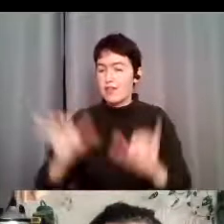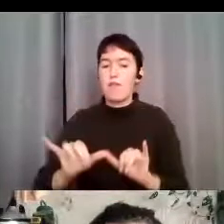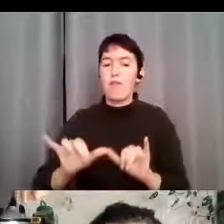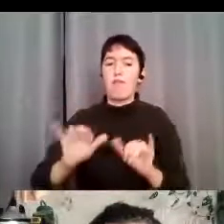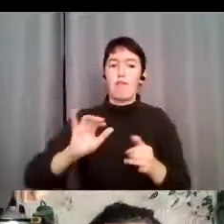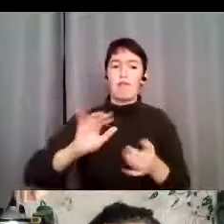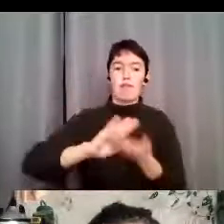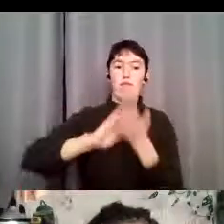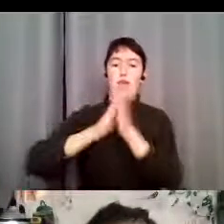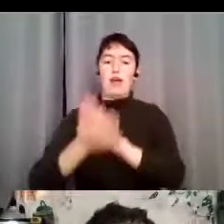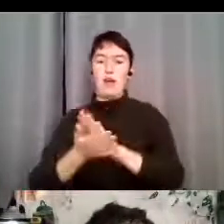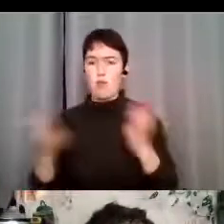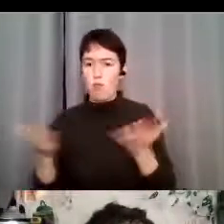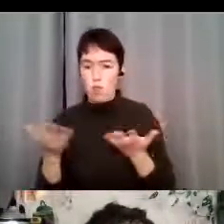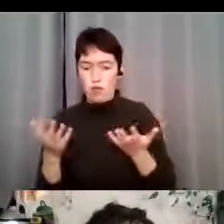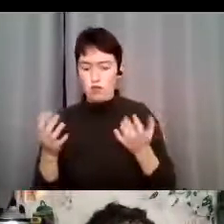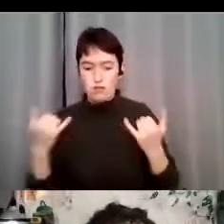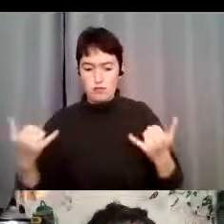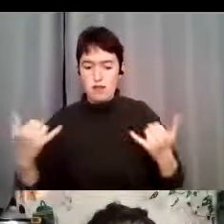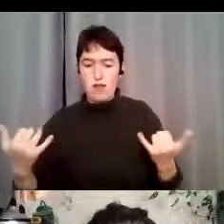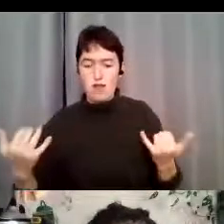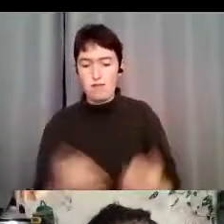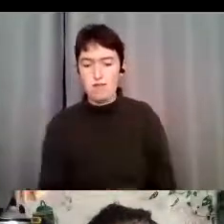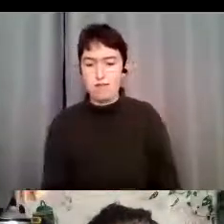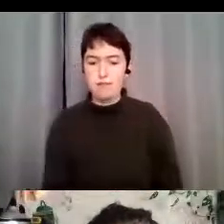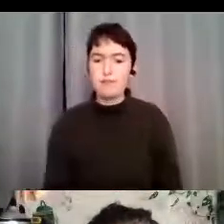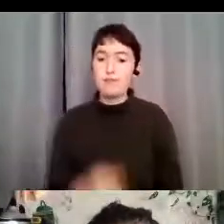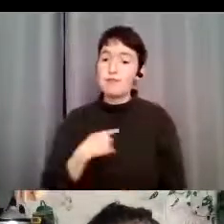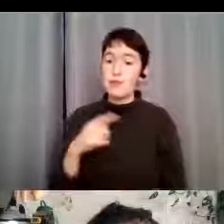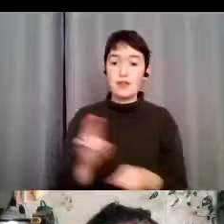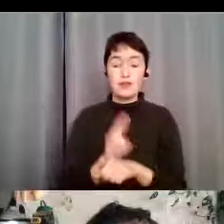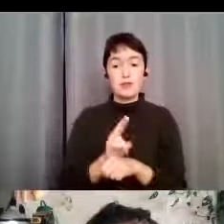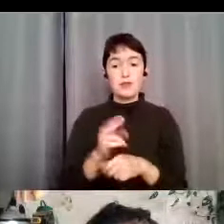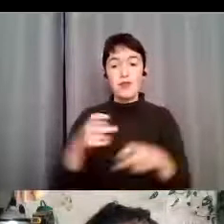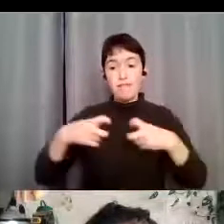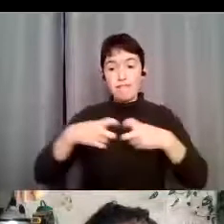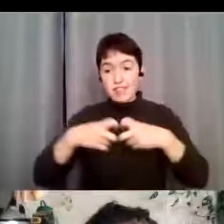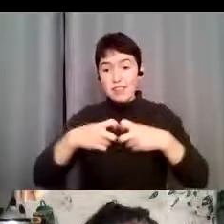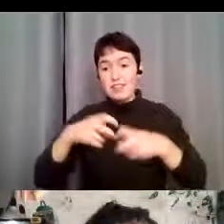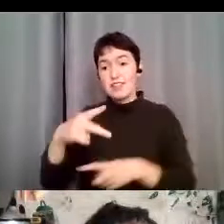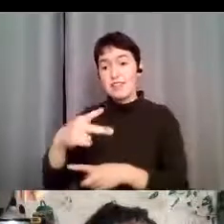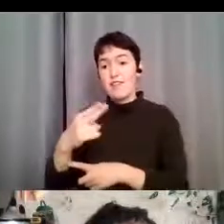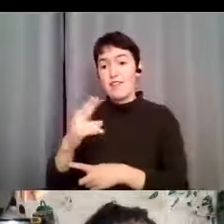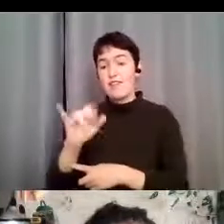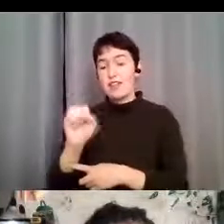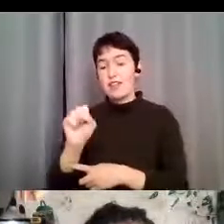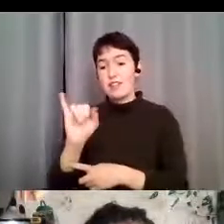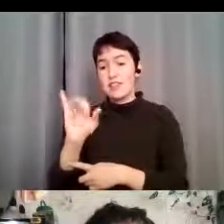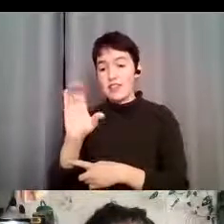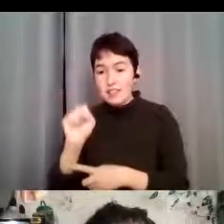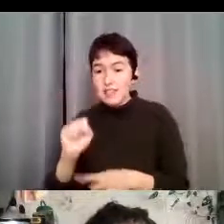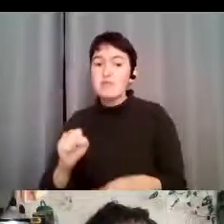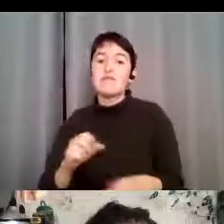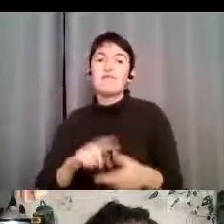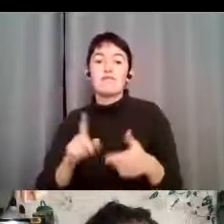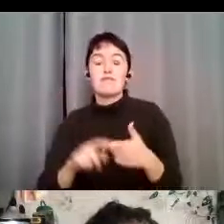are. And so I use physics, math, a little bit of imagination, and my computer to try and work out the answer to some of these